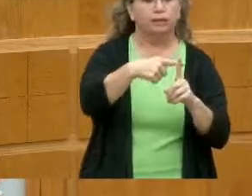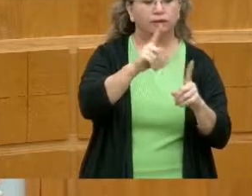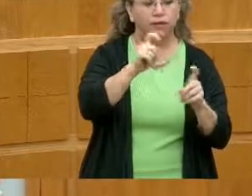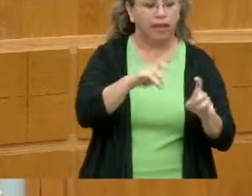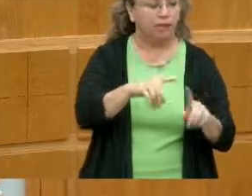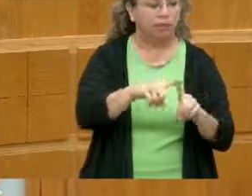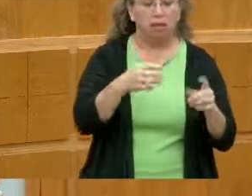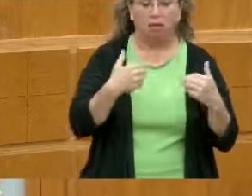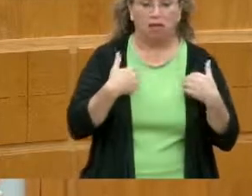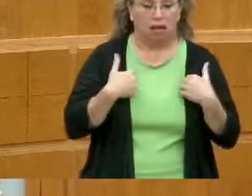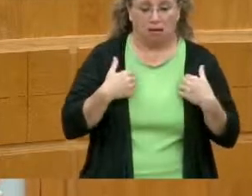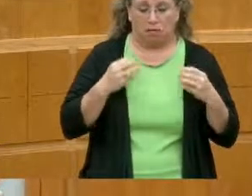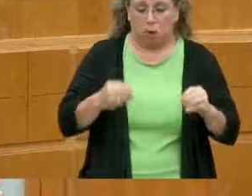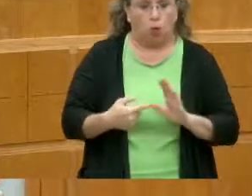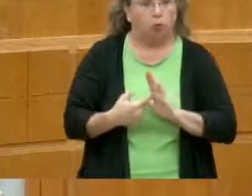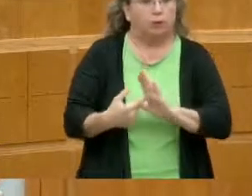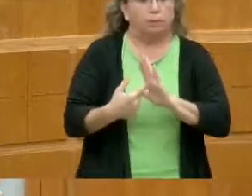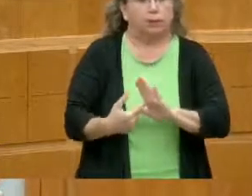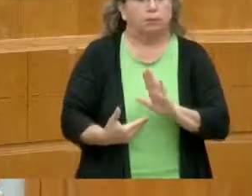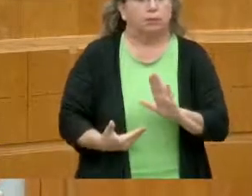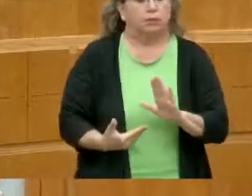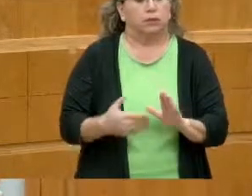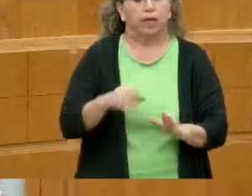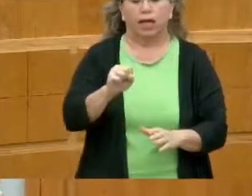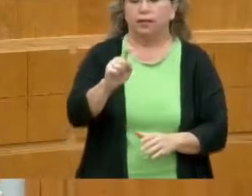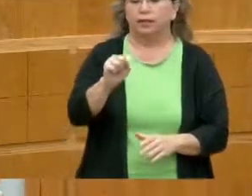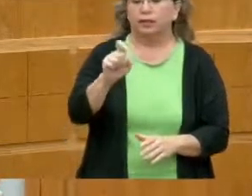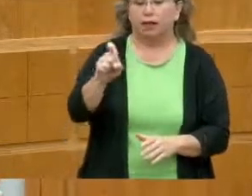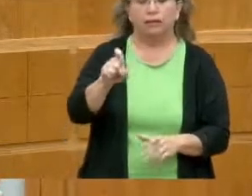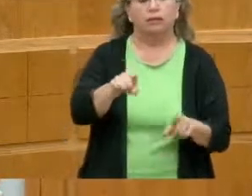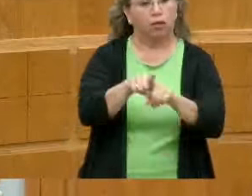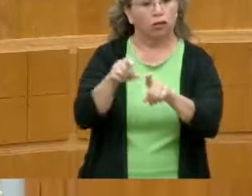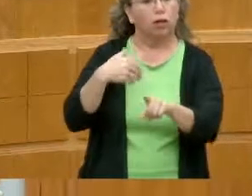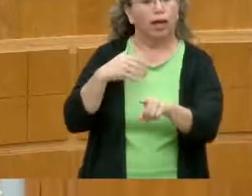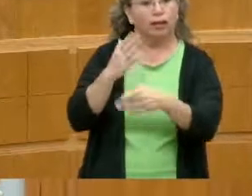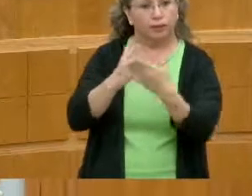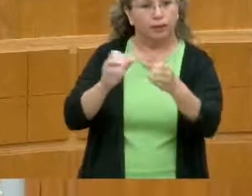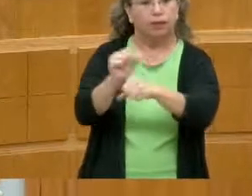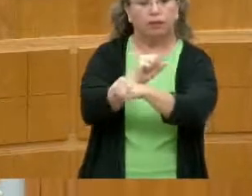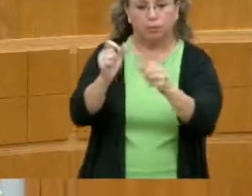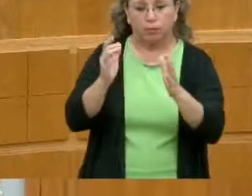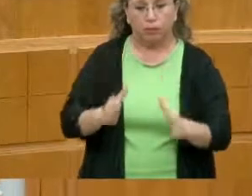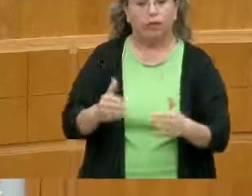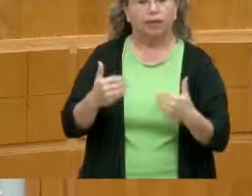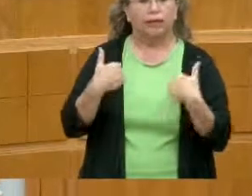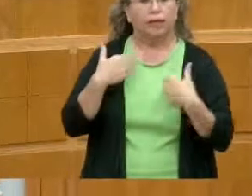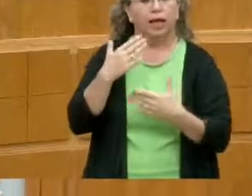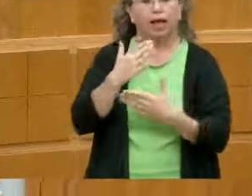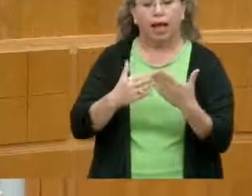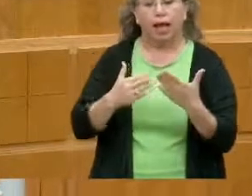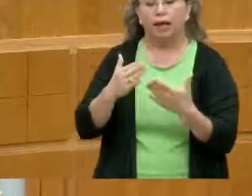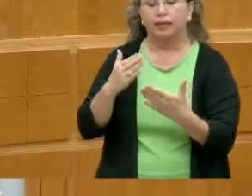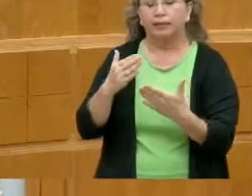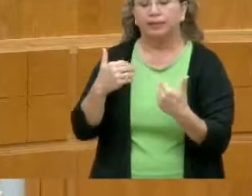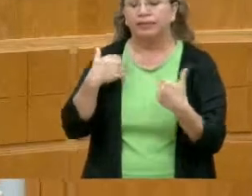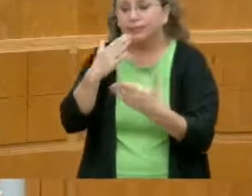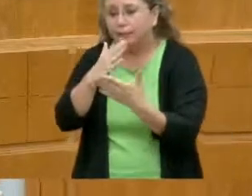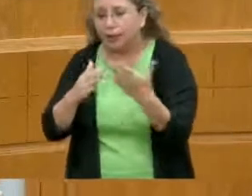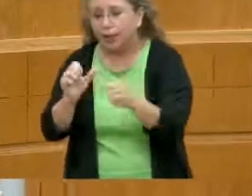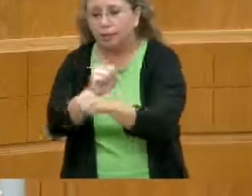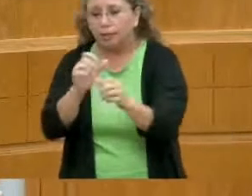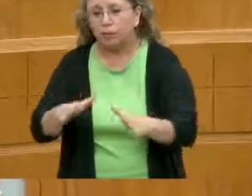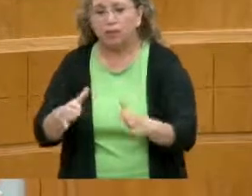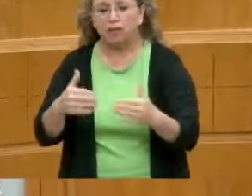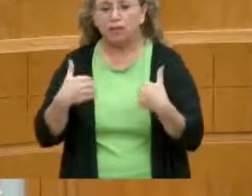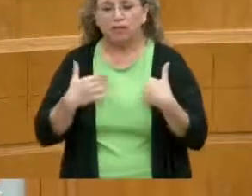day. STX also had employees that were asymptomatic as well as symptomatic, but they have both. And so we're looking at all